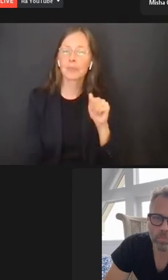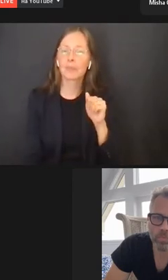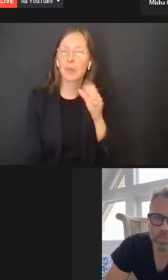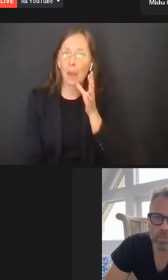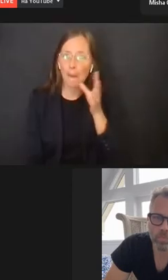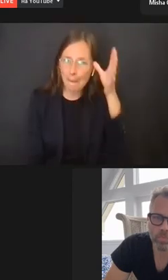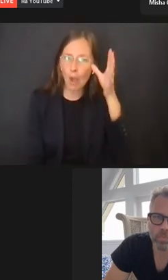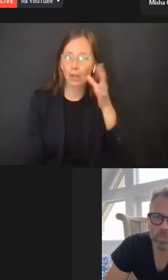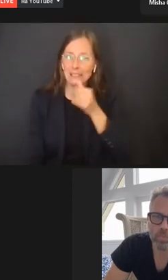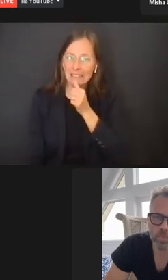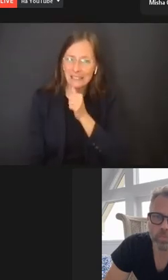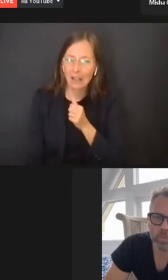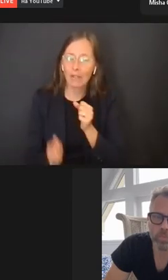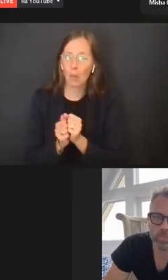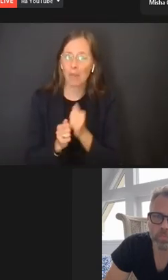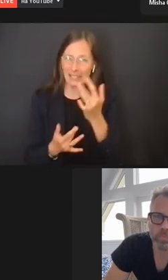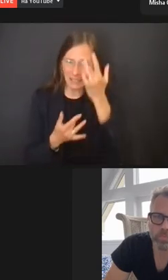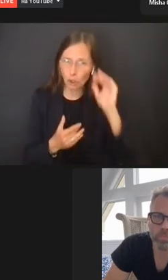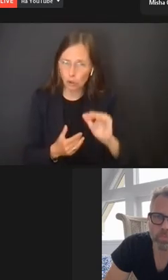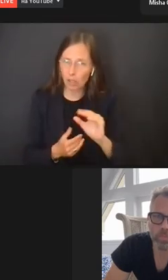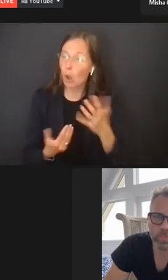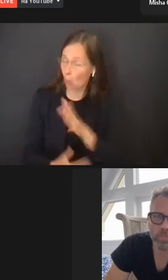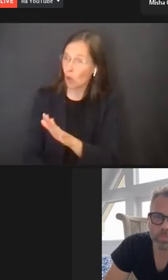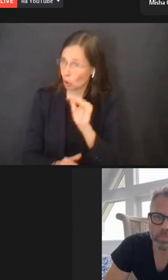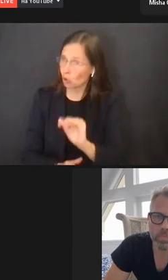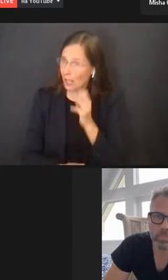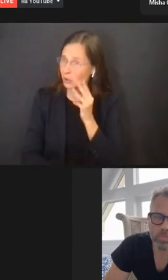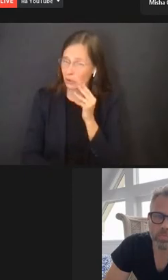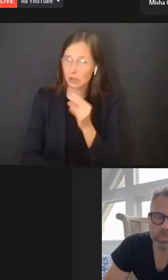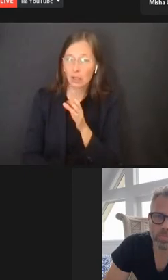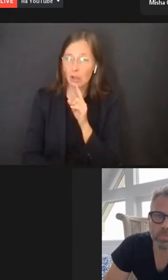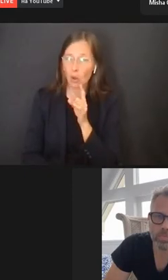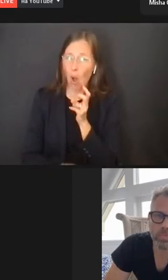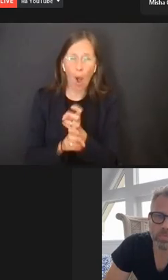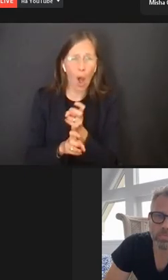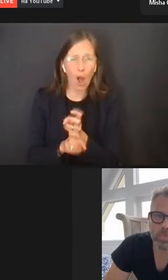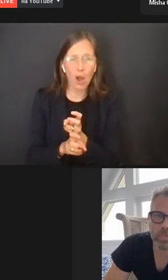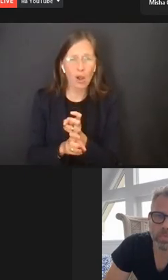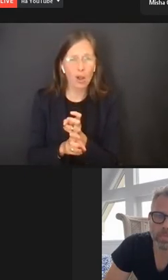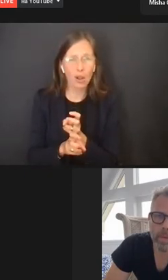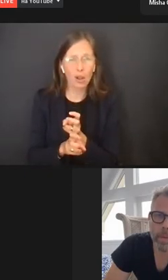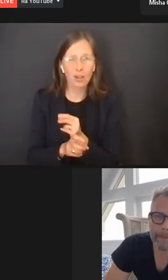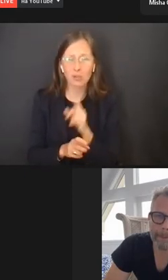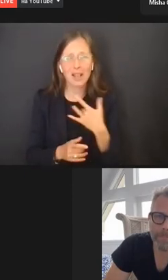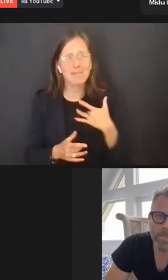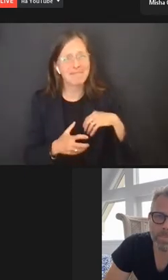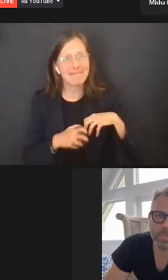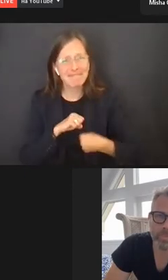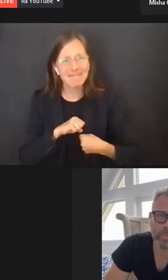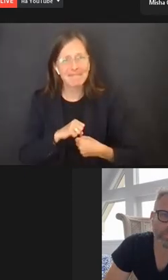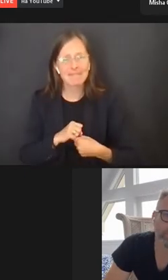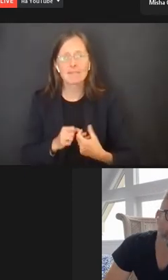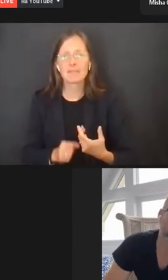a sick child, and what your child is going through is just it's so hard and it's so heartbreaking. And